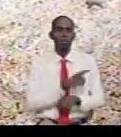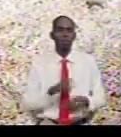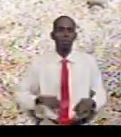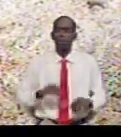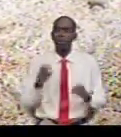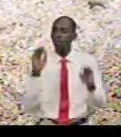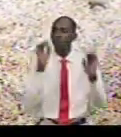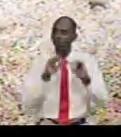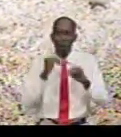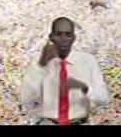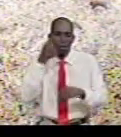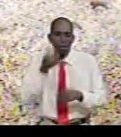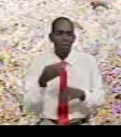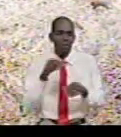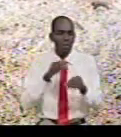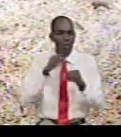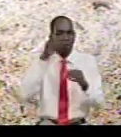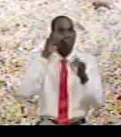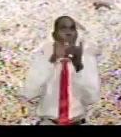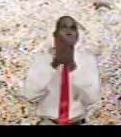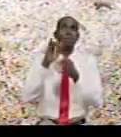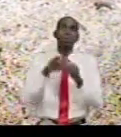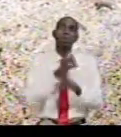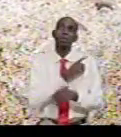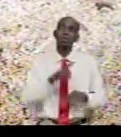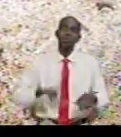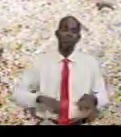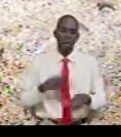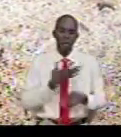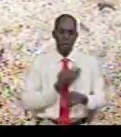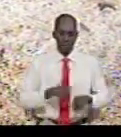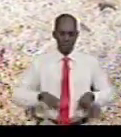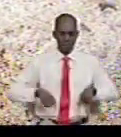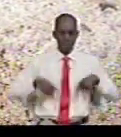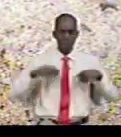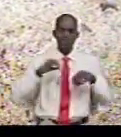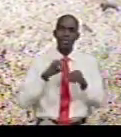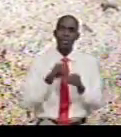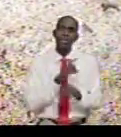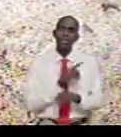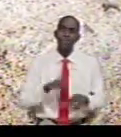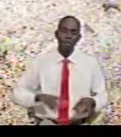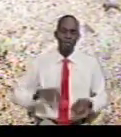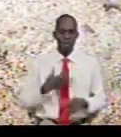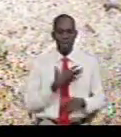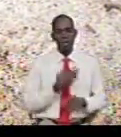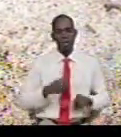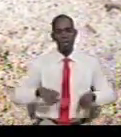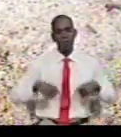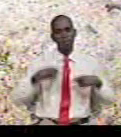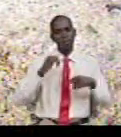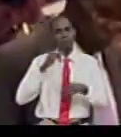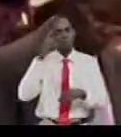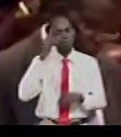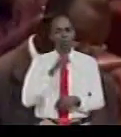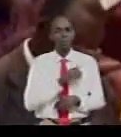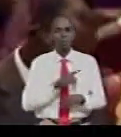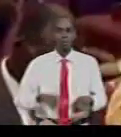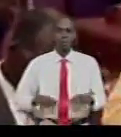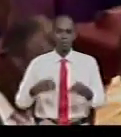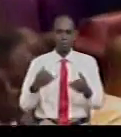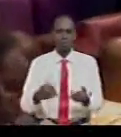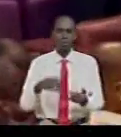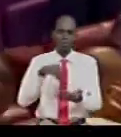of believing in the Lord and living in the Lord and living for the Lord. Let's rise up